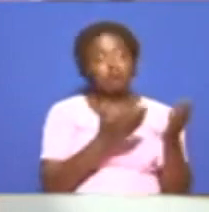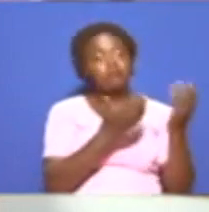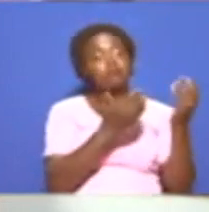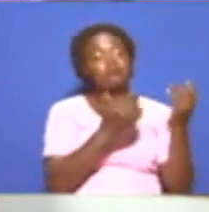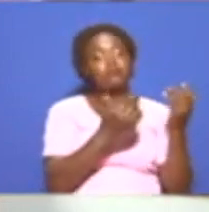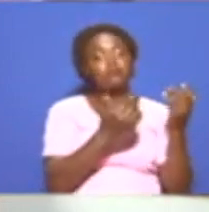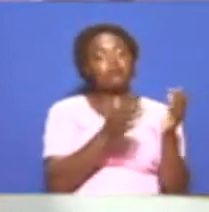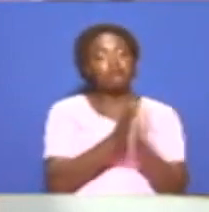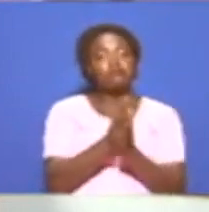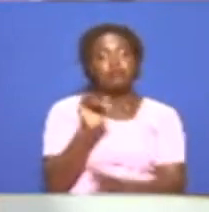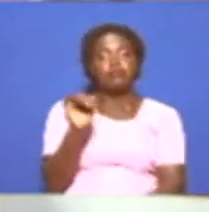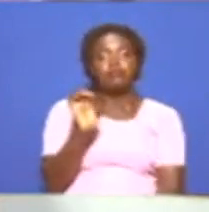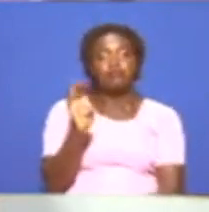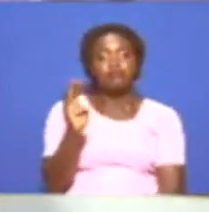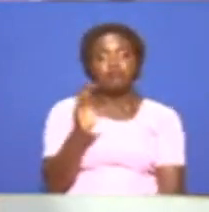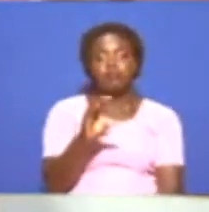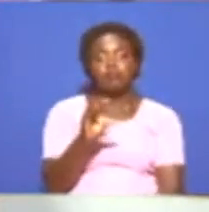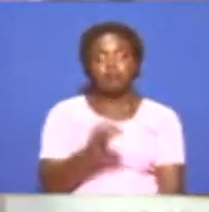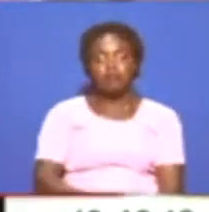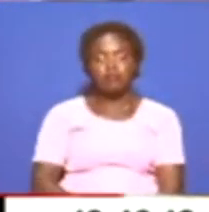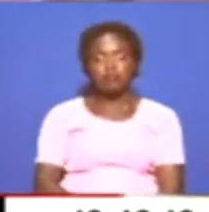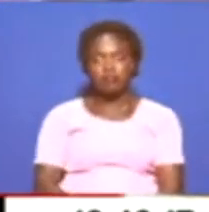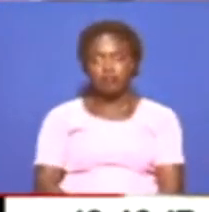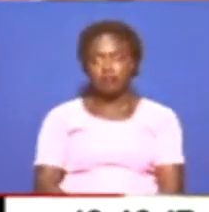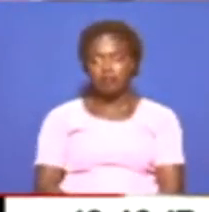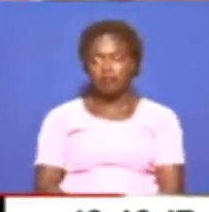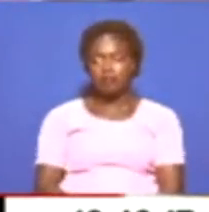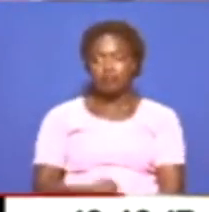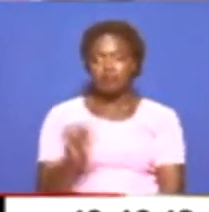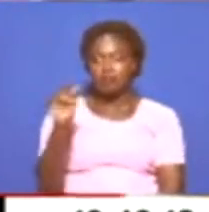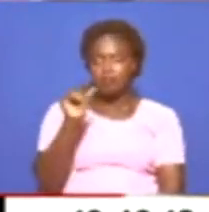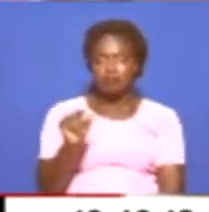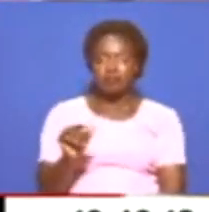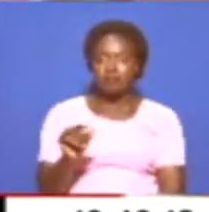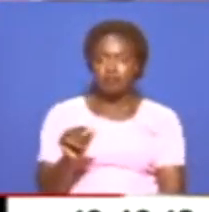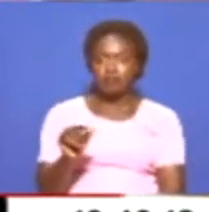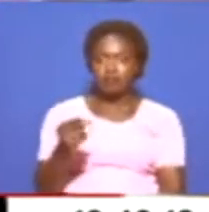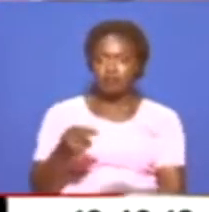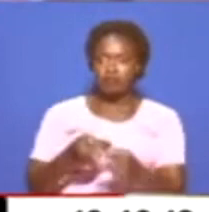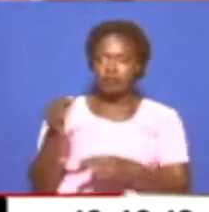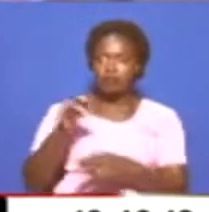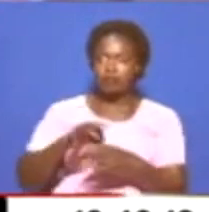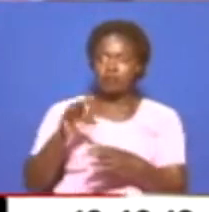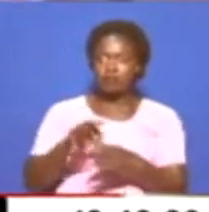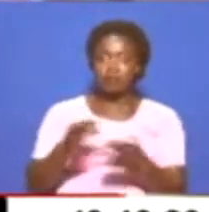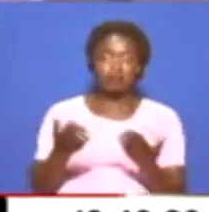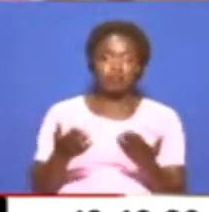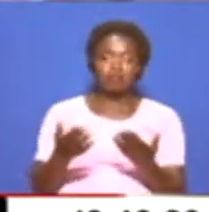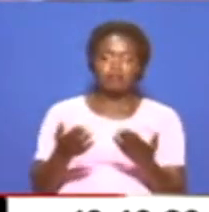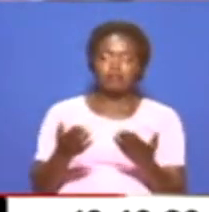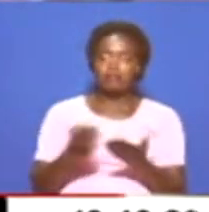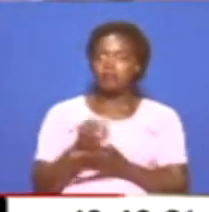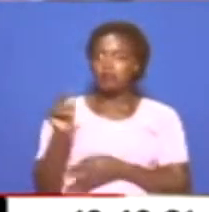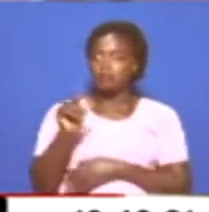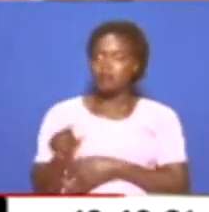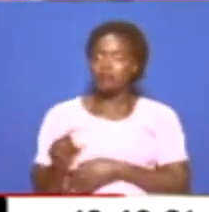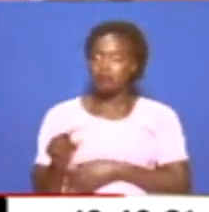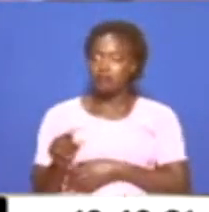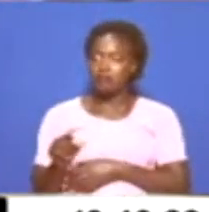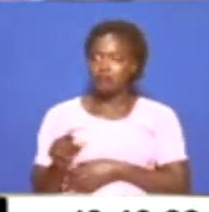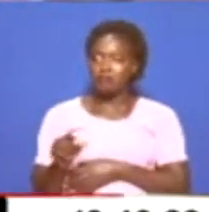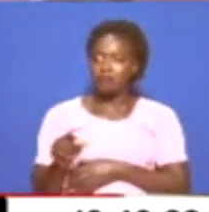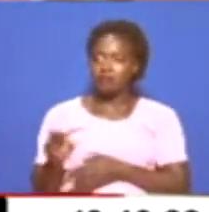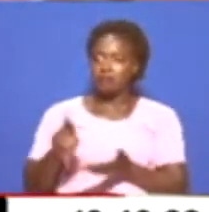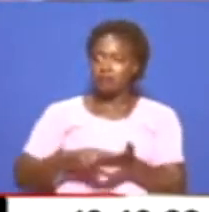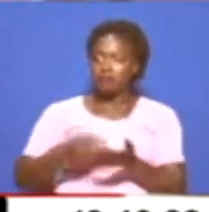the IEBC. Now, if you look, one of the regions that has experienced the highest of voter apathy, you'll find that some of these regions, they have registered